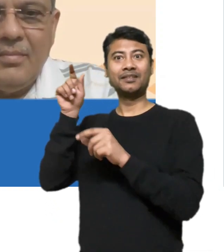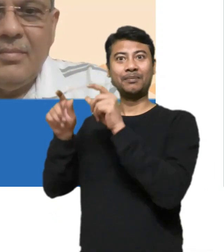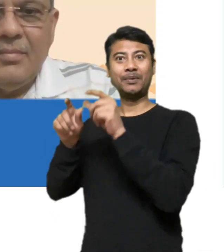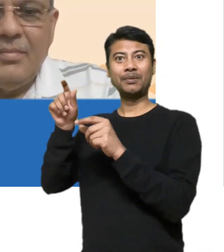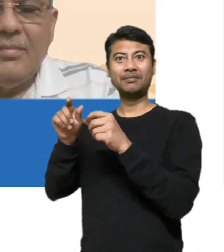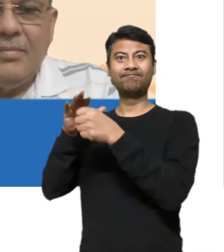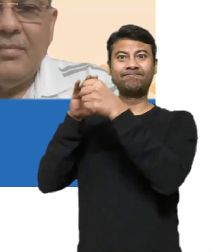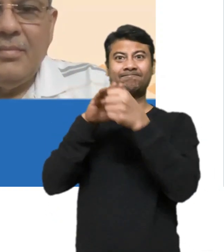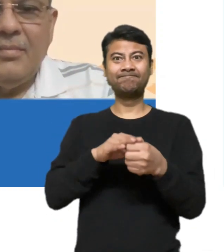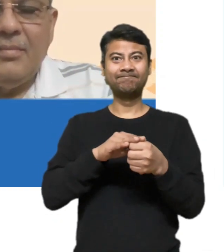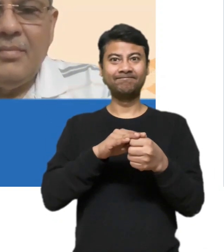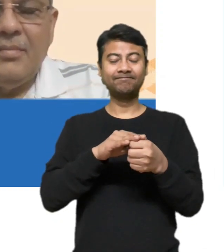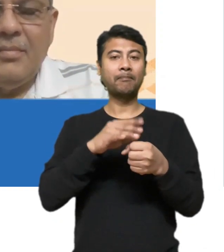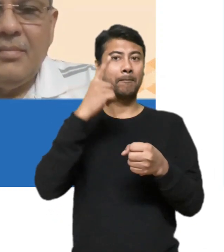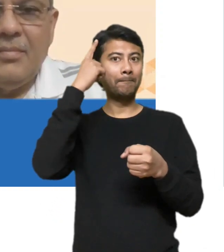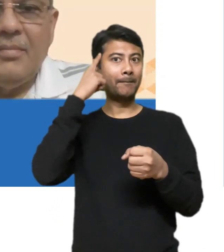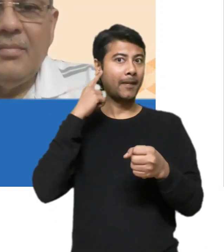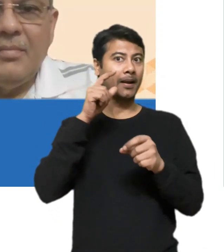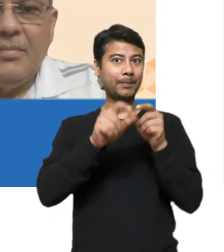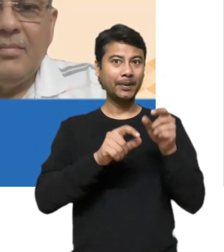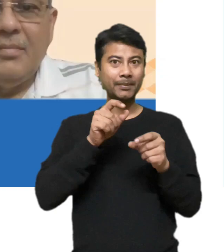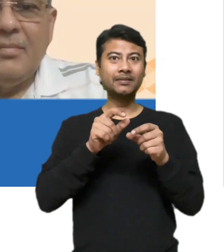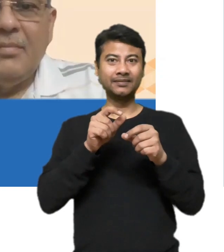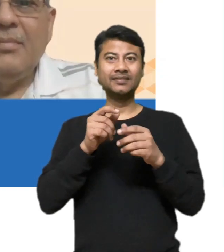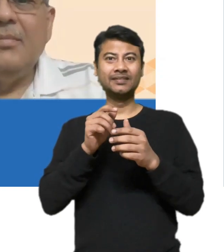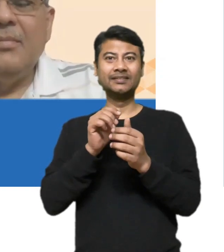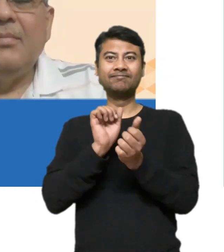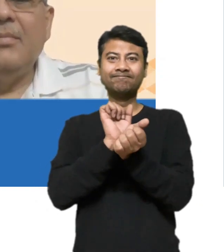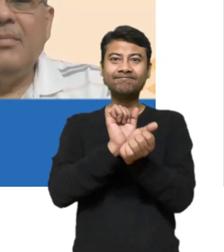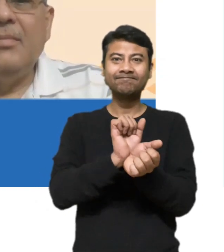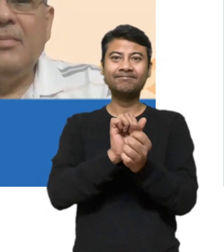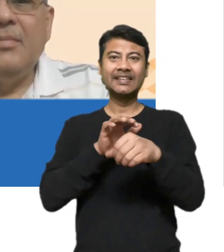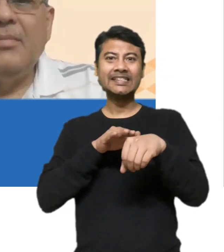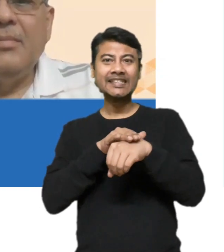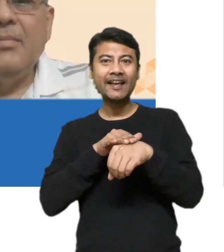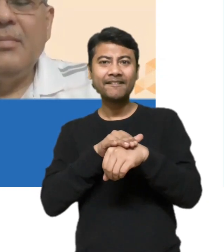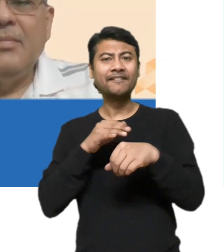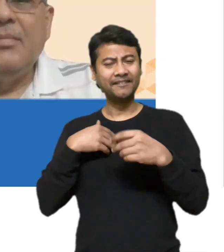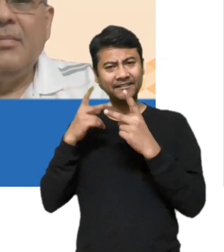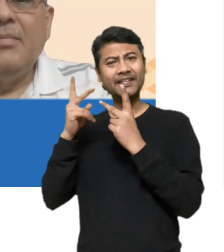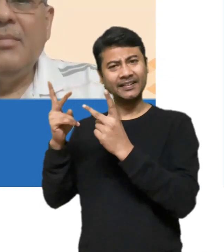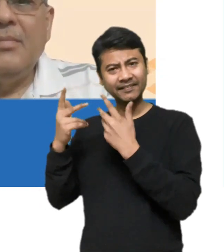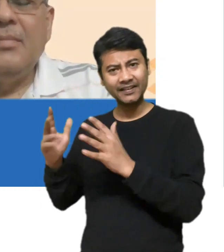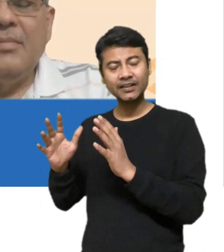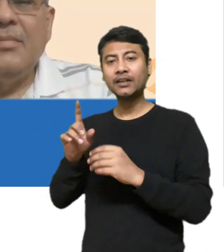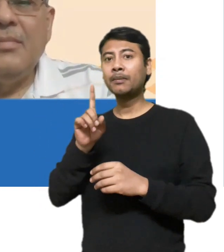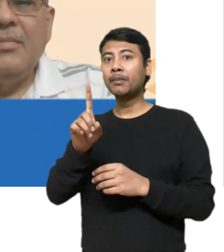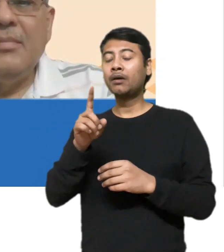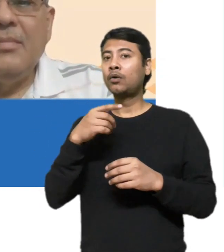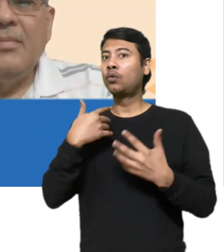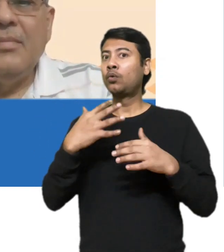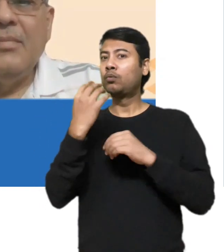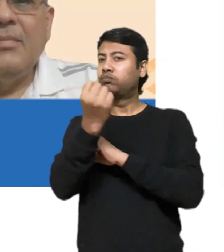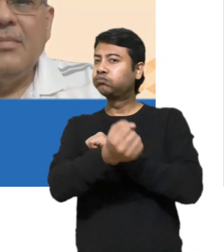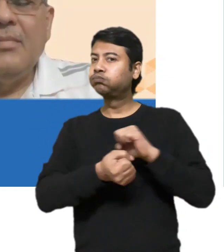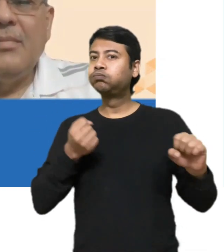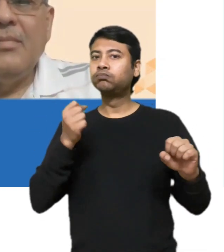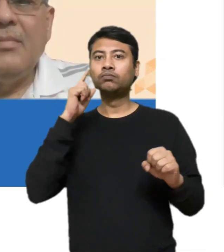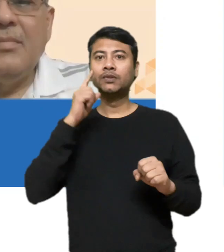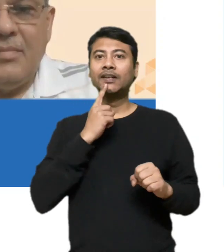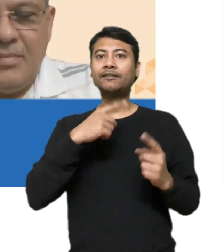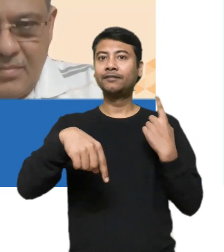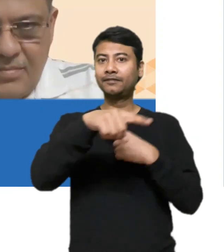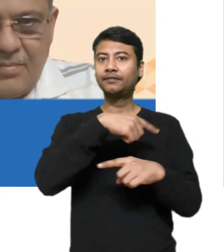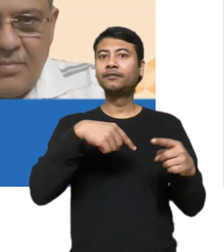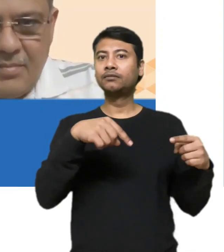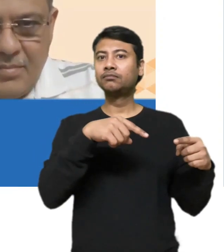of deprivations, but I've never seen this degree of people never having a voice, and that's what really